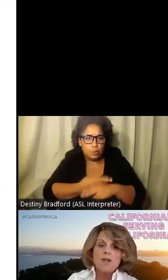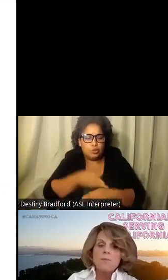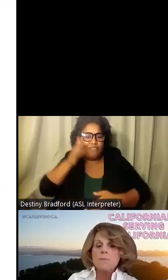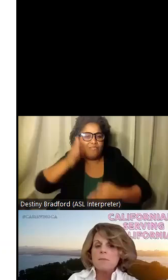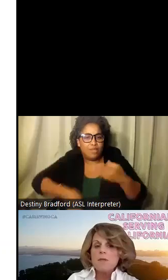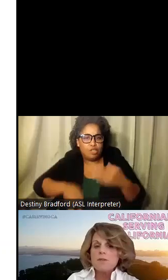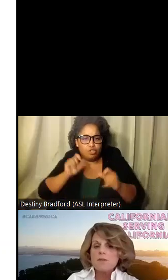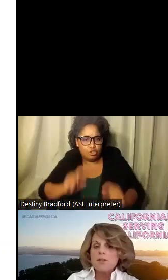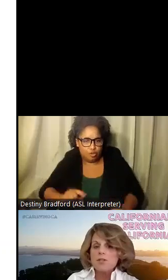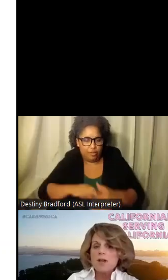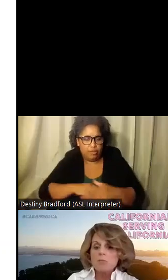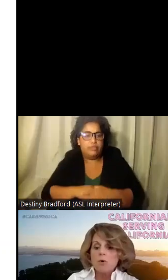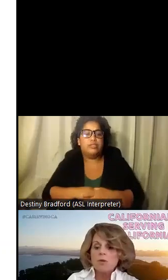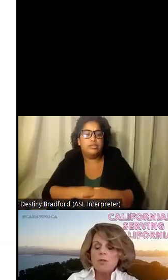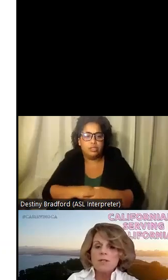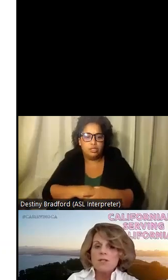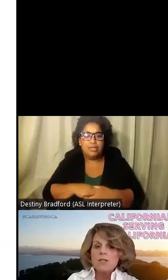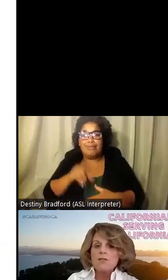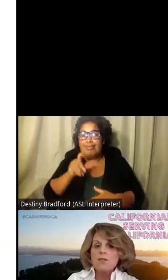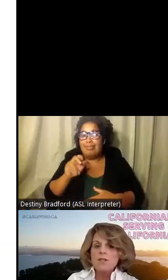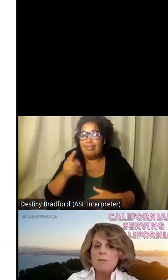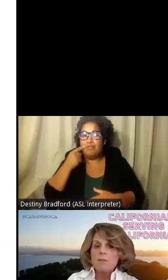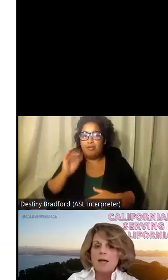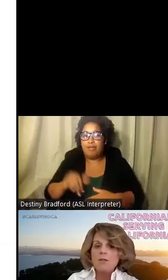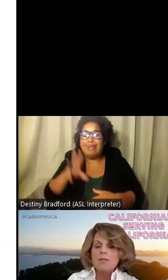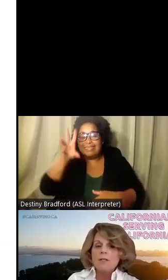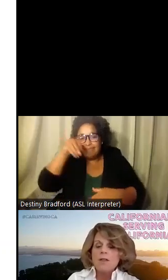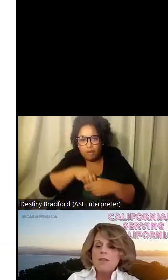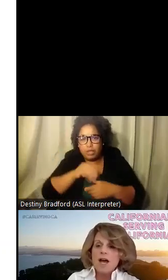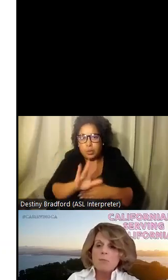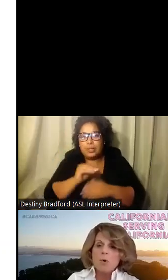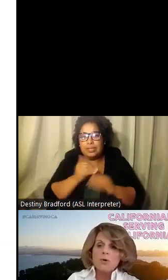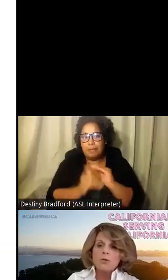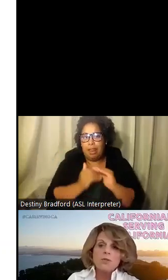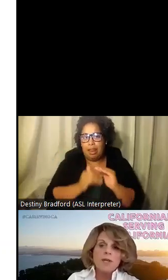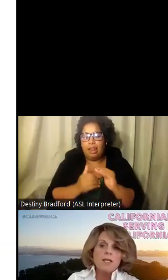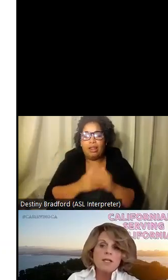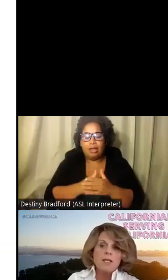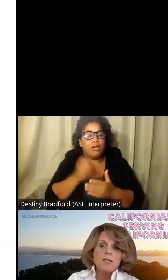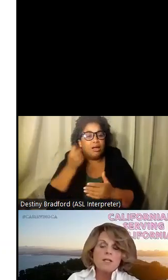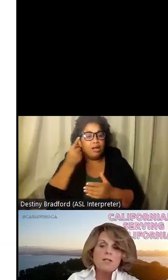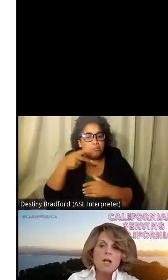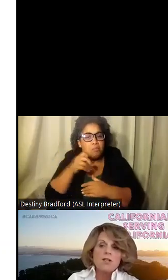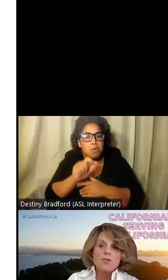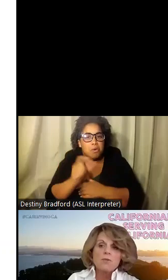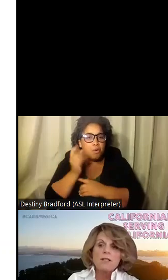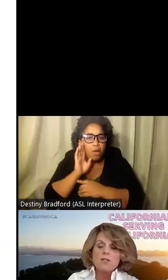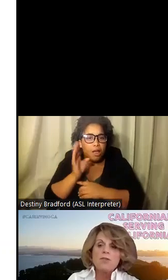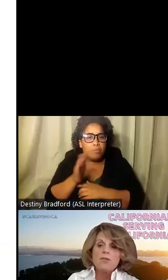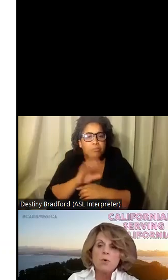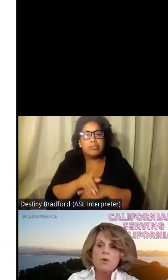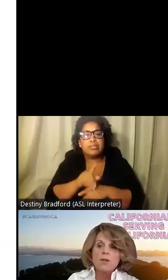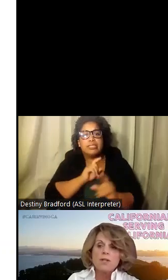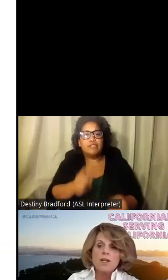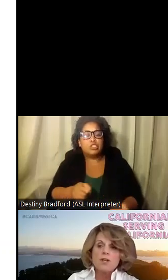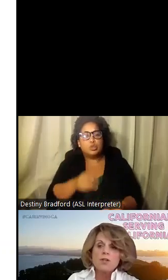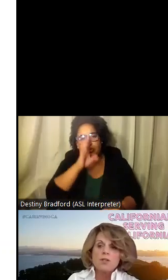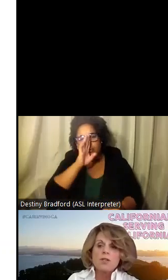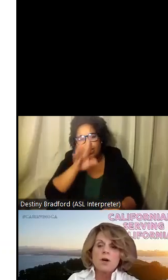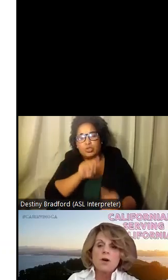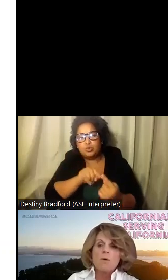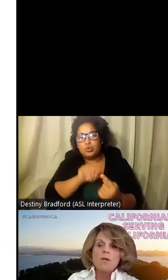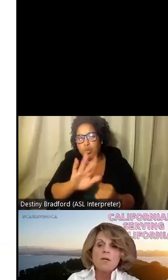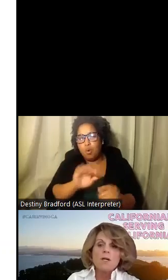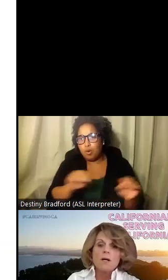the survey. The link to that portal is in the email. That portal link is assigned directly to your